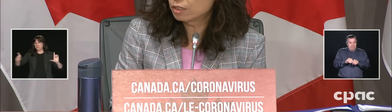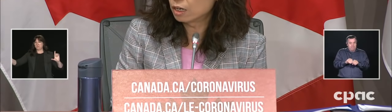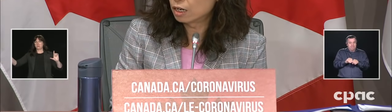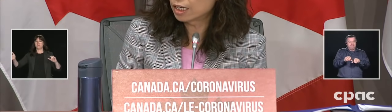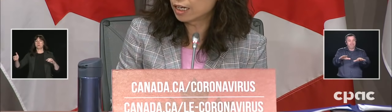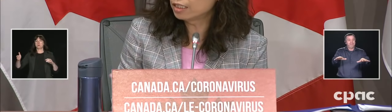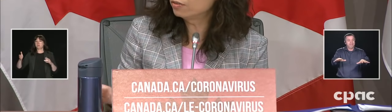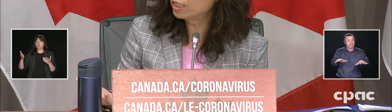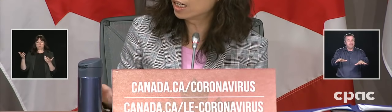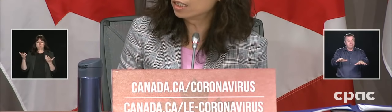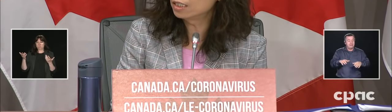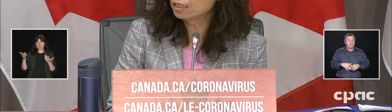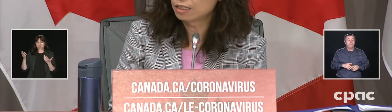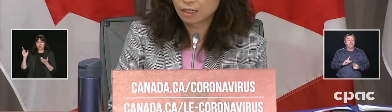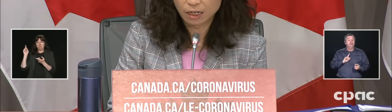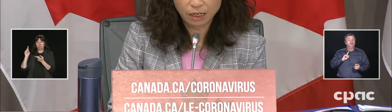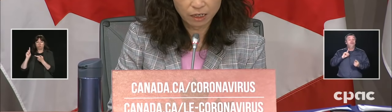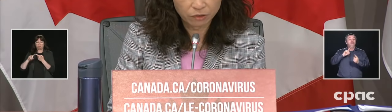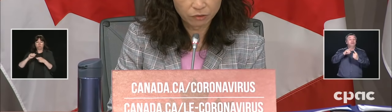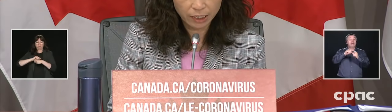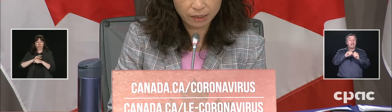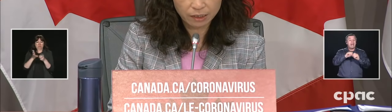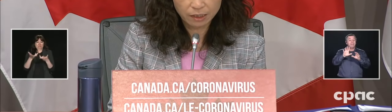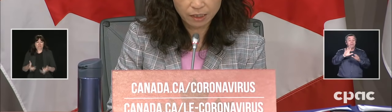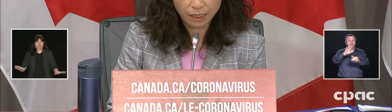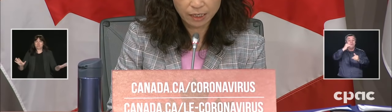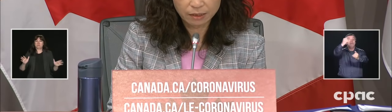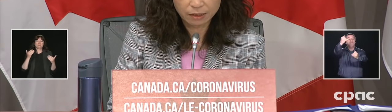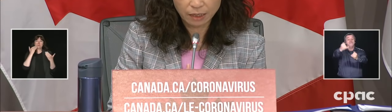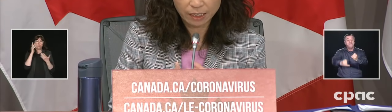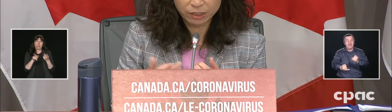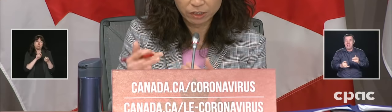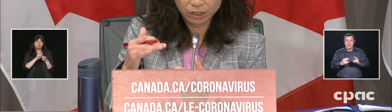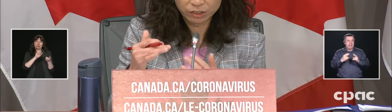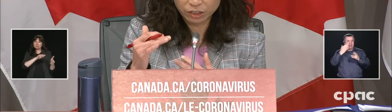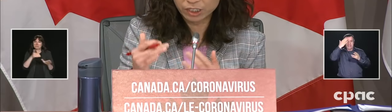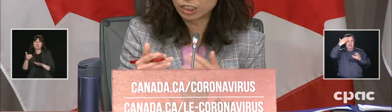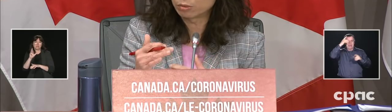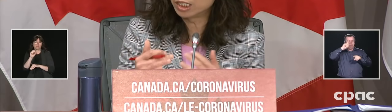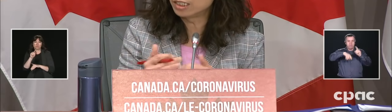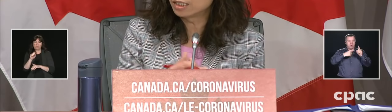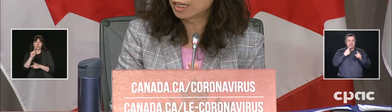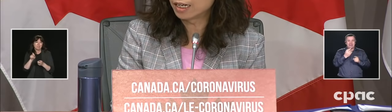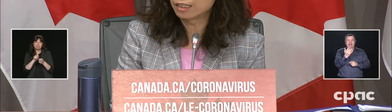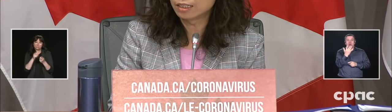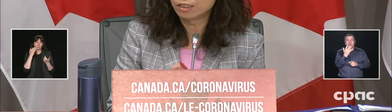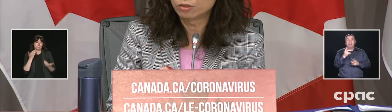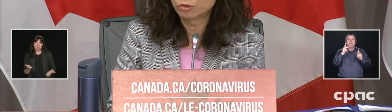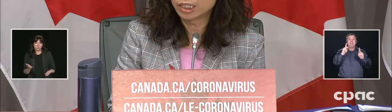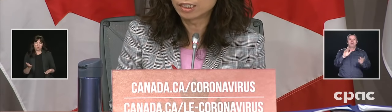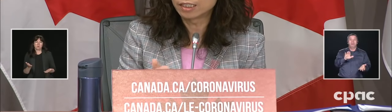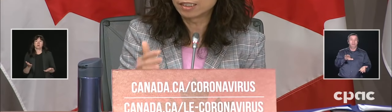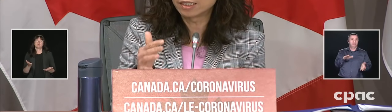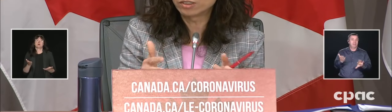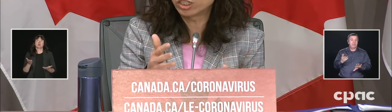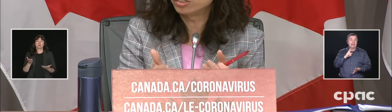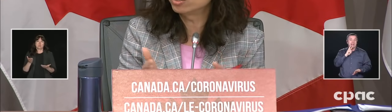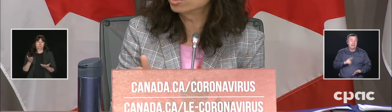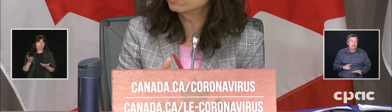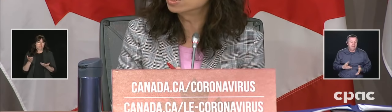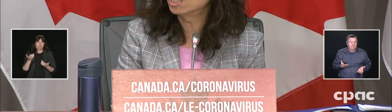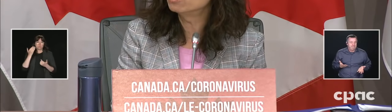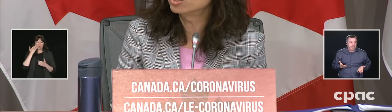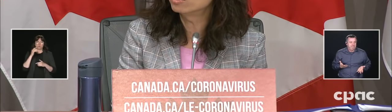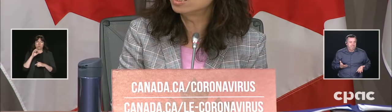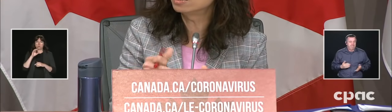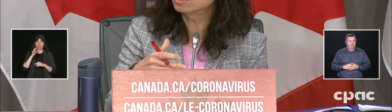true case fatality rate as the denominator and the numerators, it changes